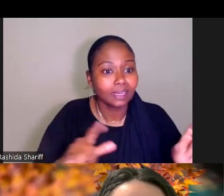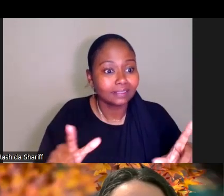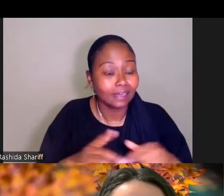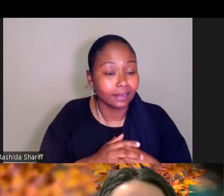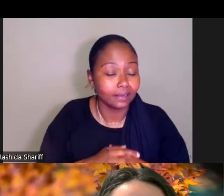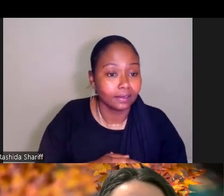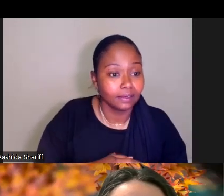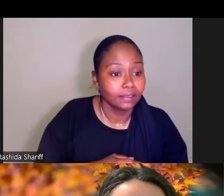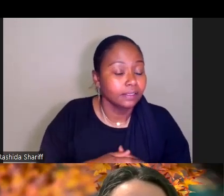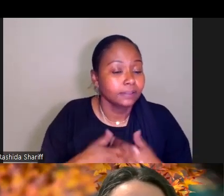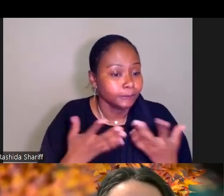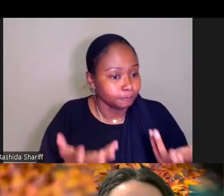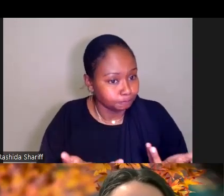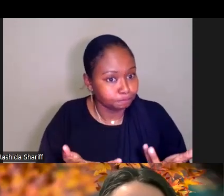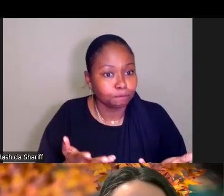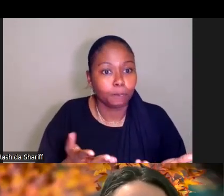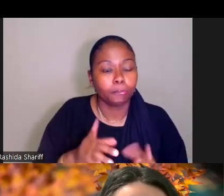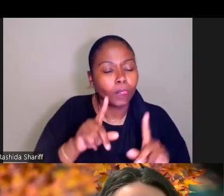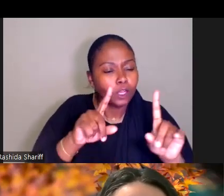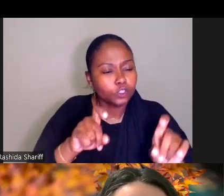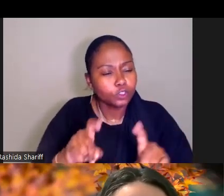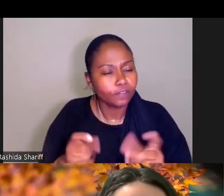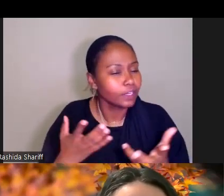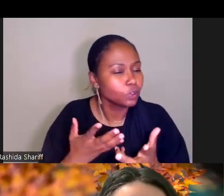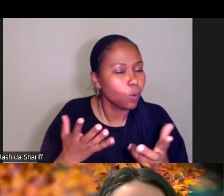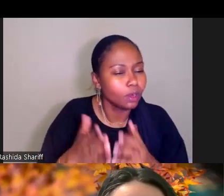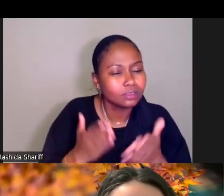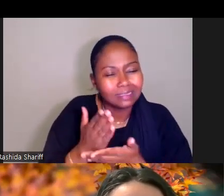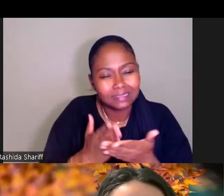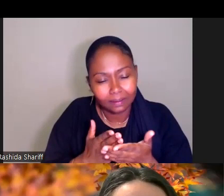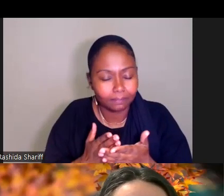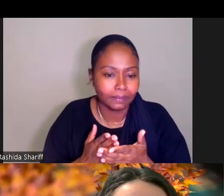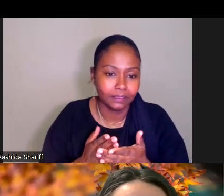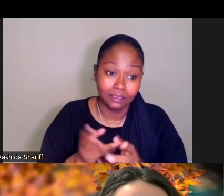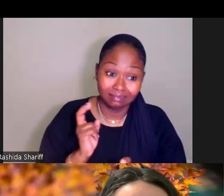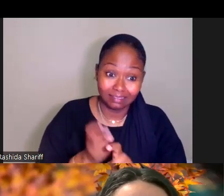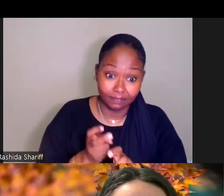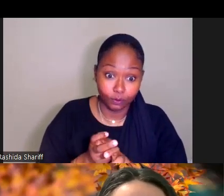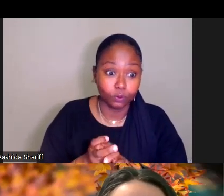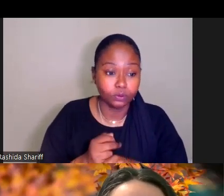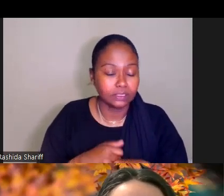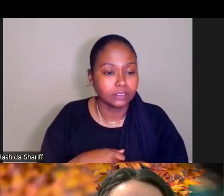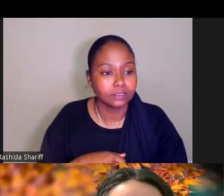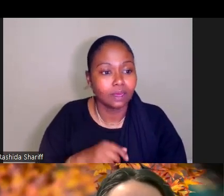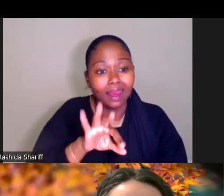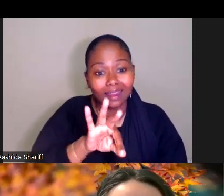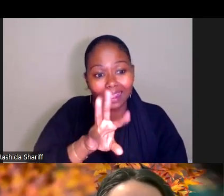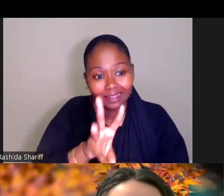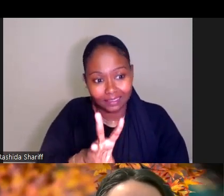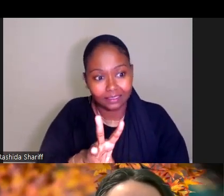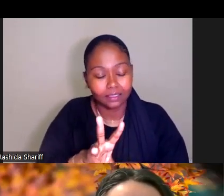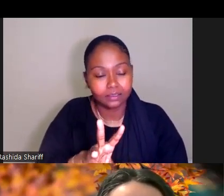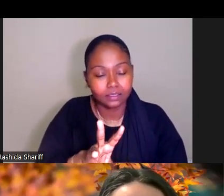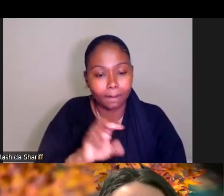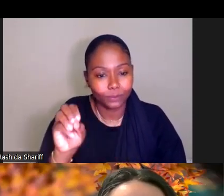So as far as surveying what are some difficulties the public guardians facing, 96% of public